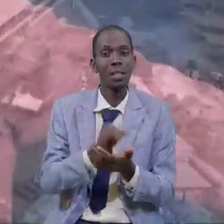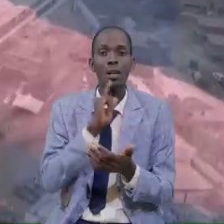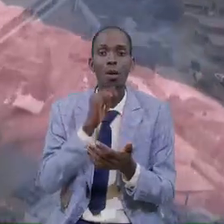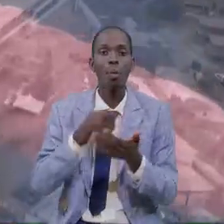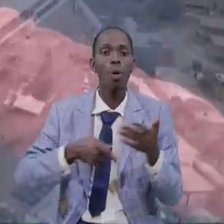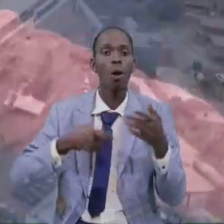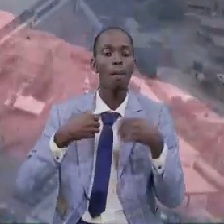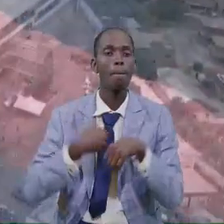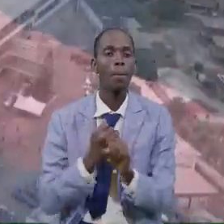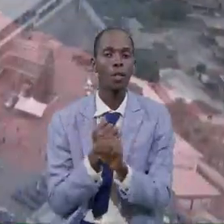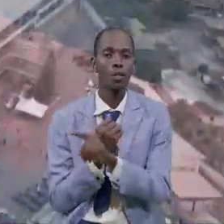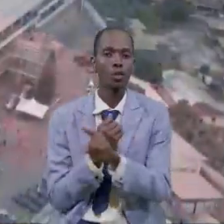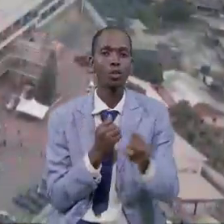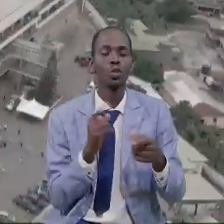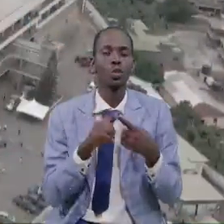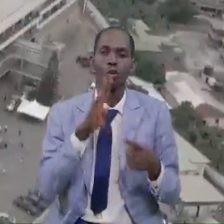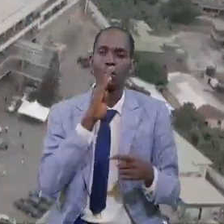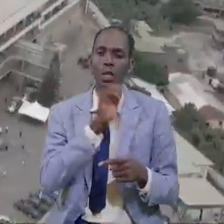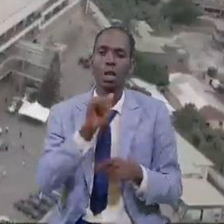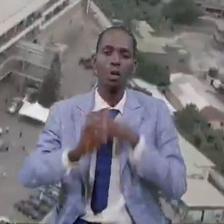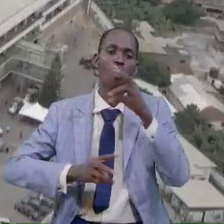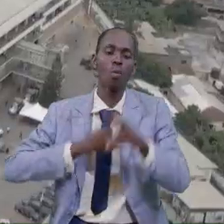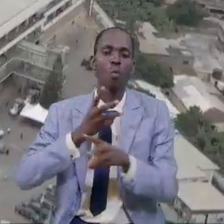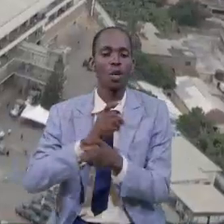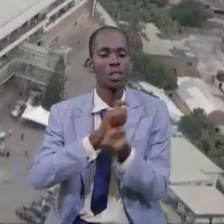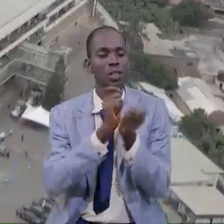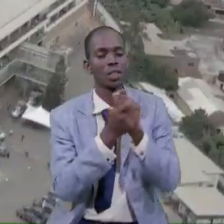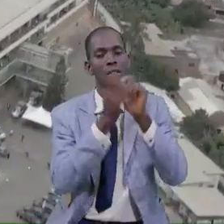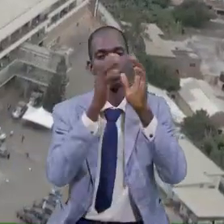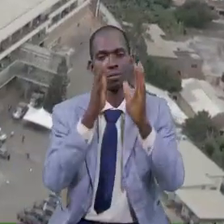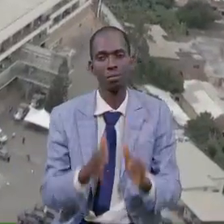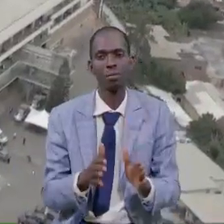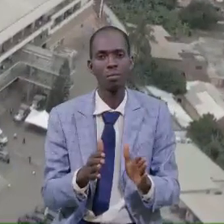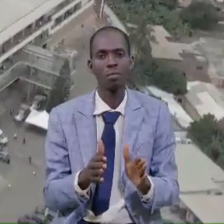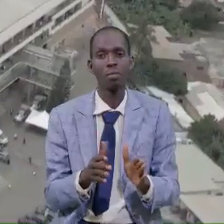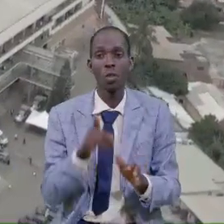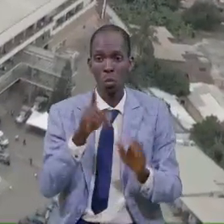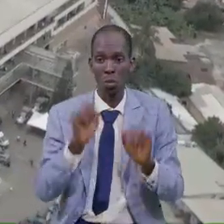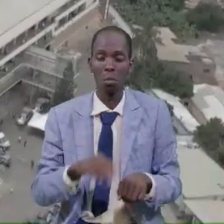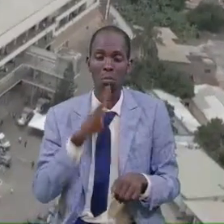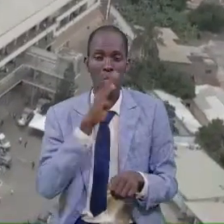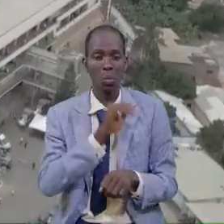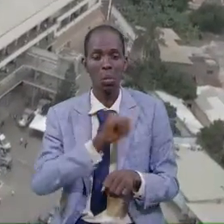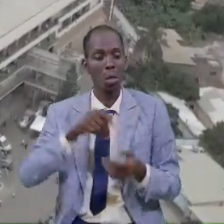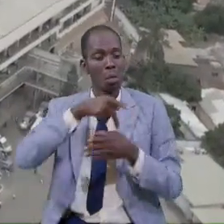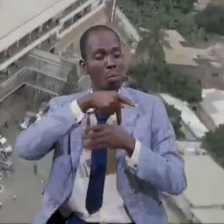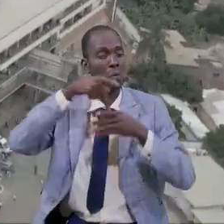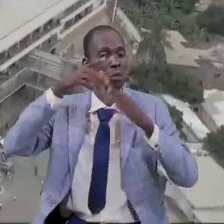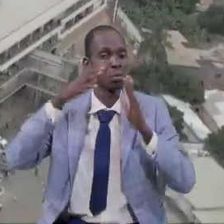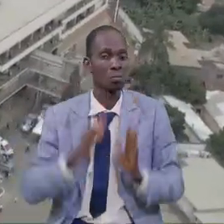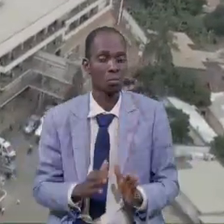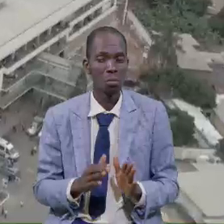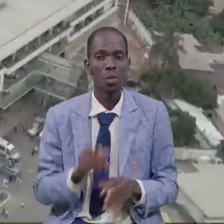be a world changer. You can be a professor, you can be a